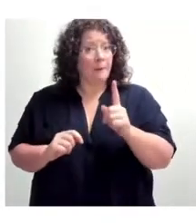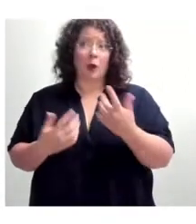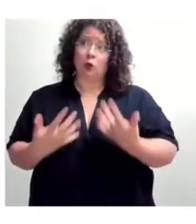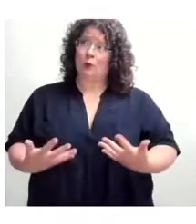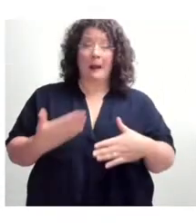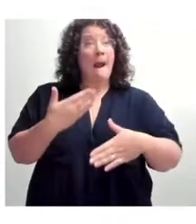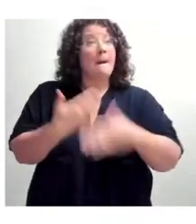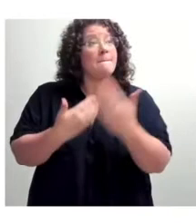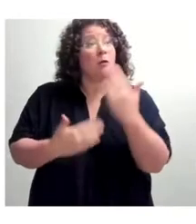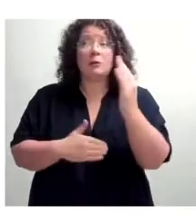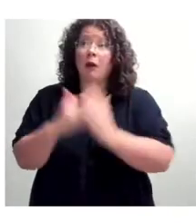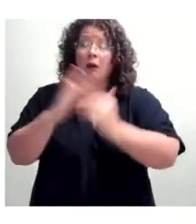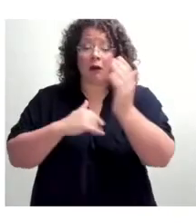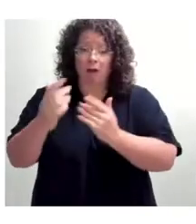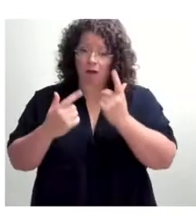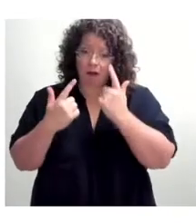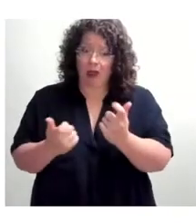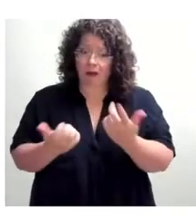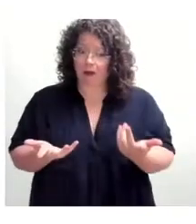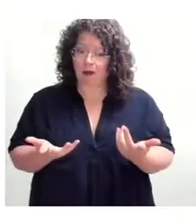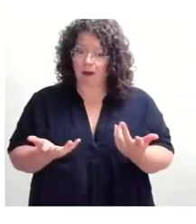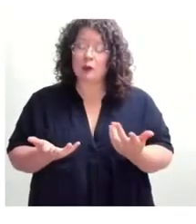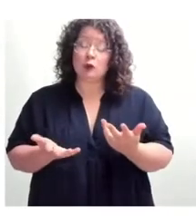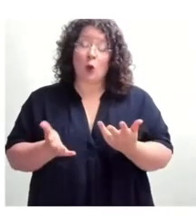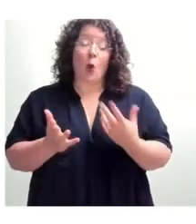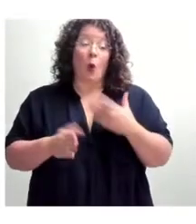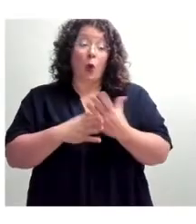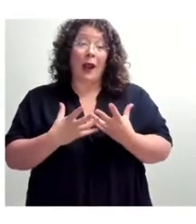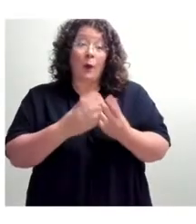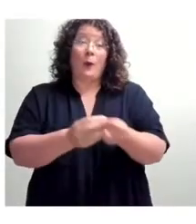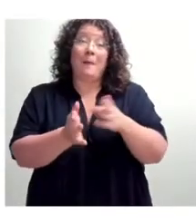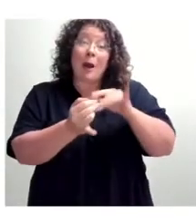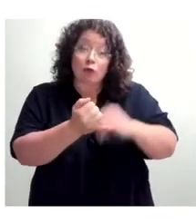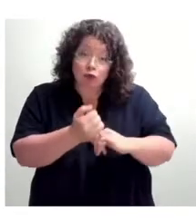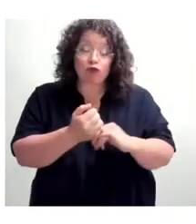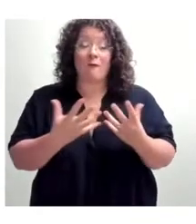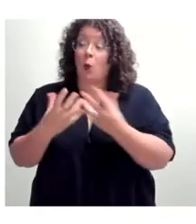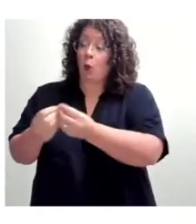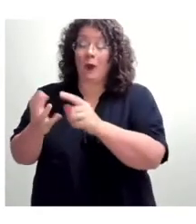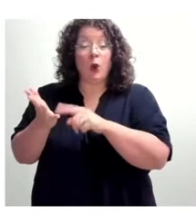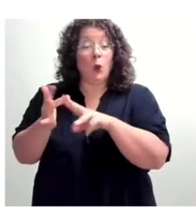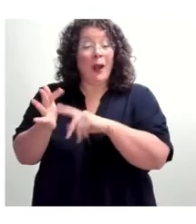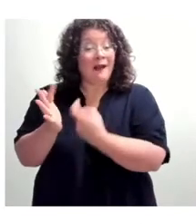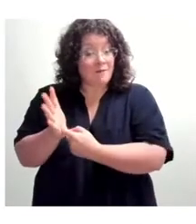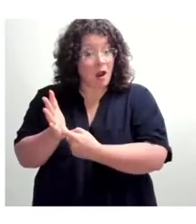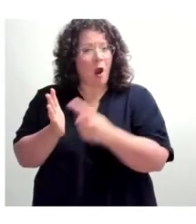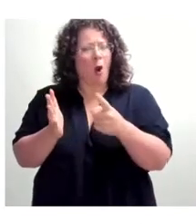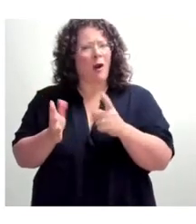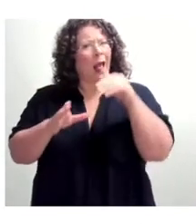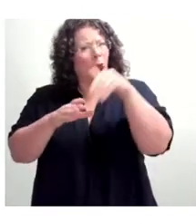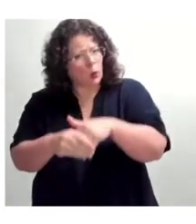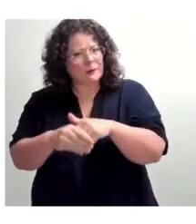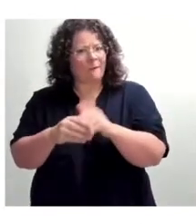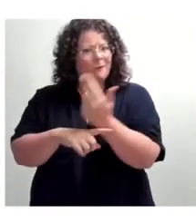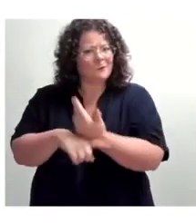go further, and there's some work that we've done with Tommy Hilfiger that Christina played a big role in doing,